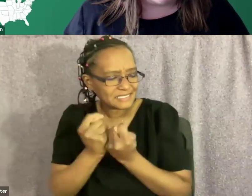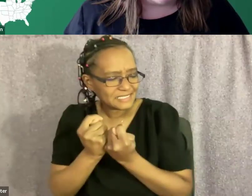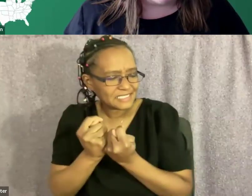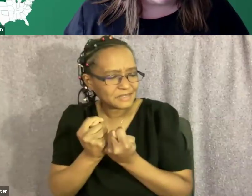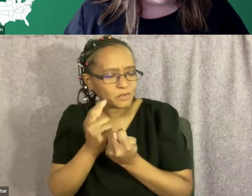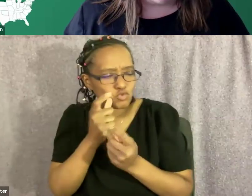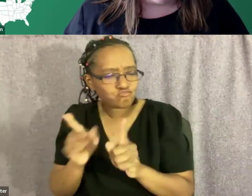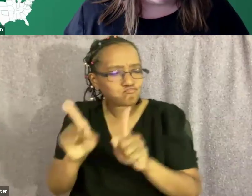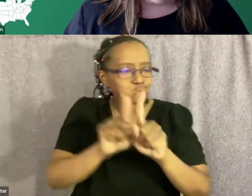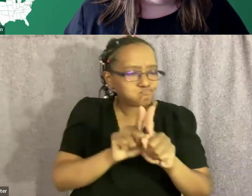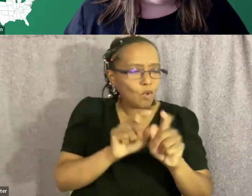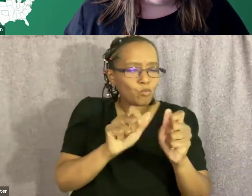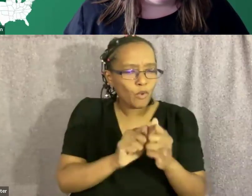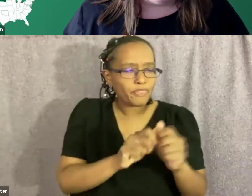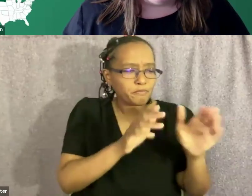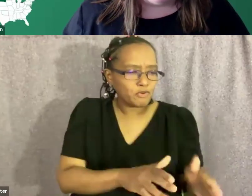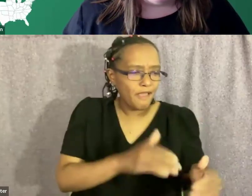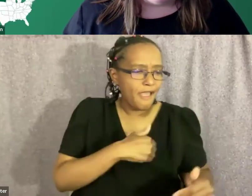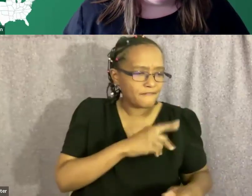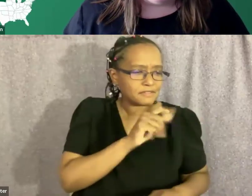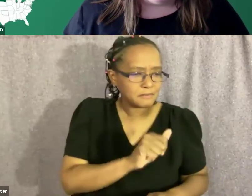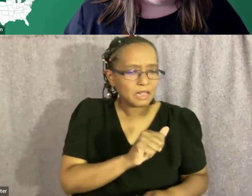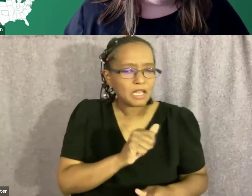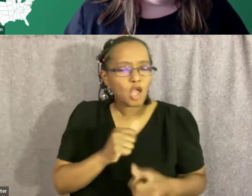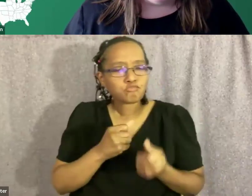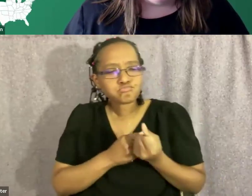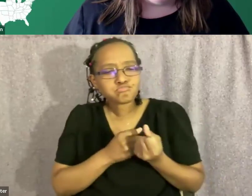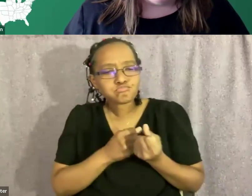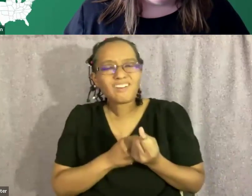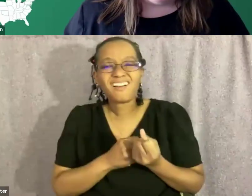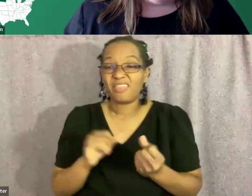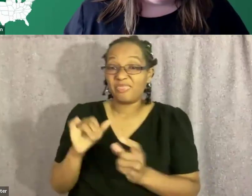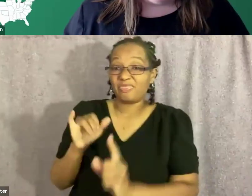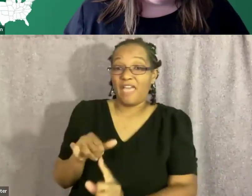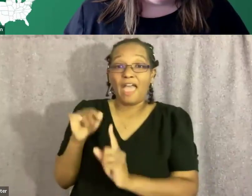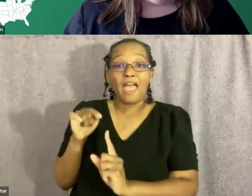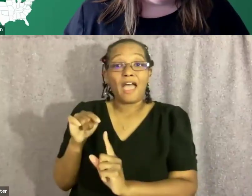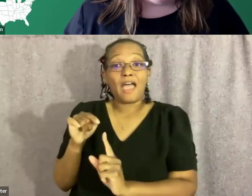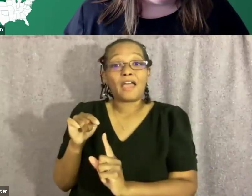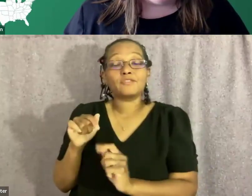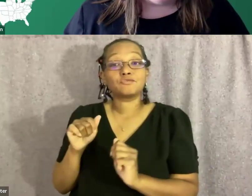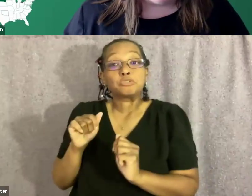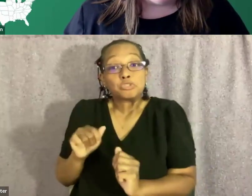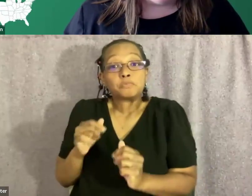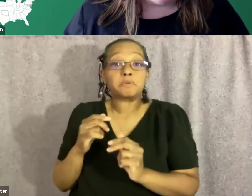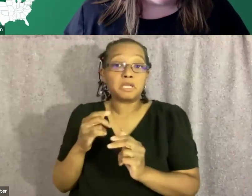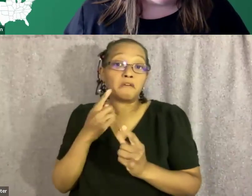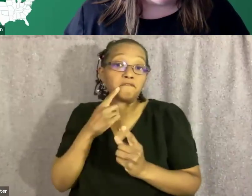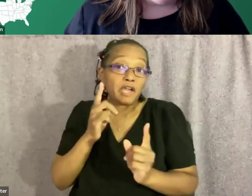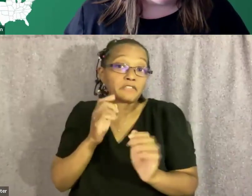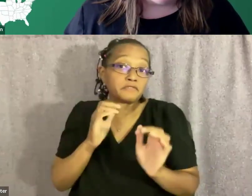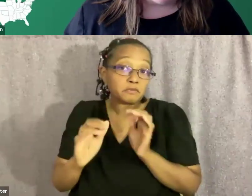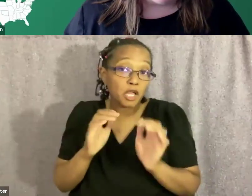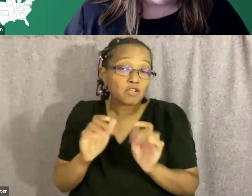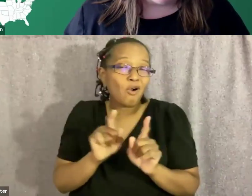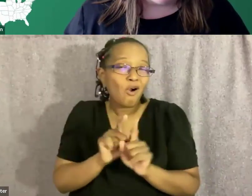working with an individual with a disability, that could be that could be effective communication, but it also